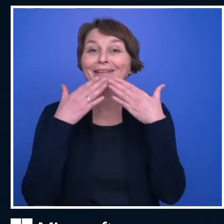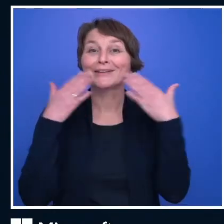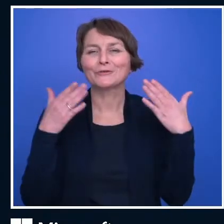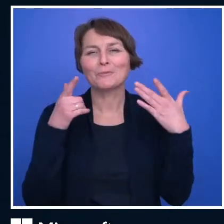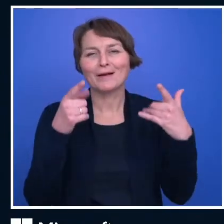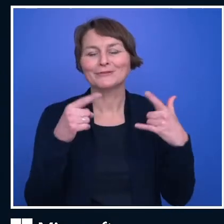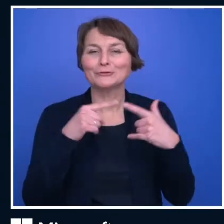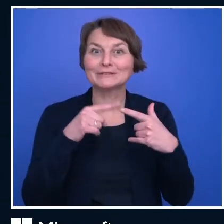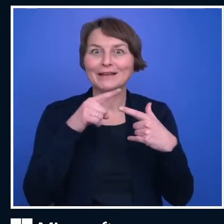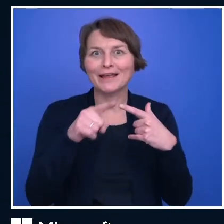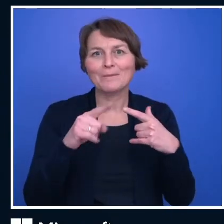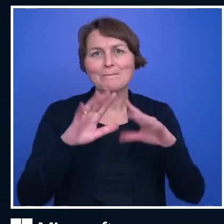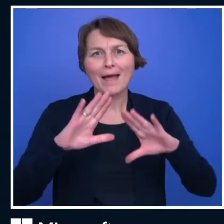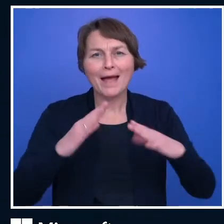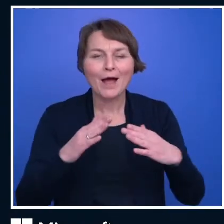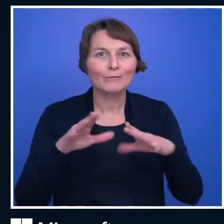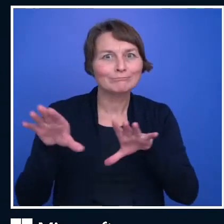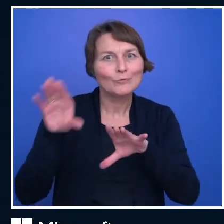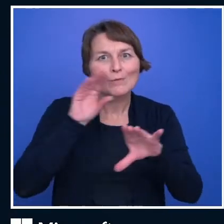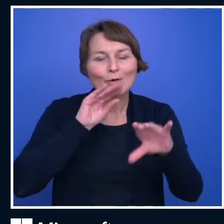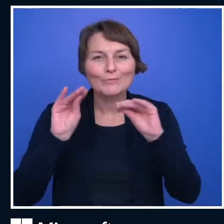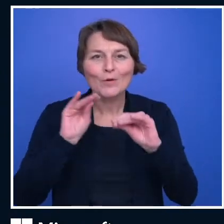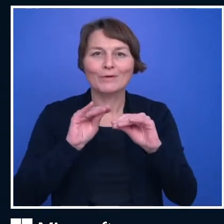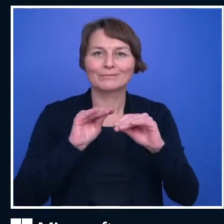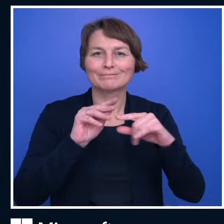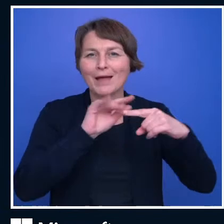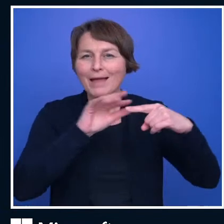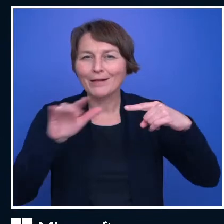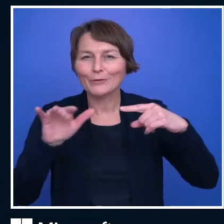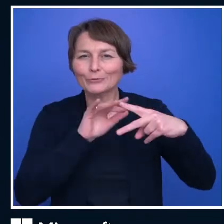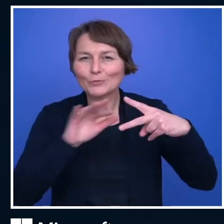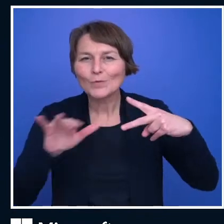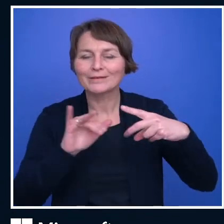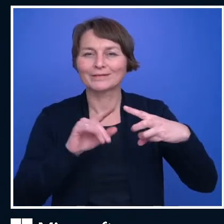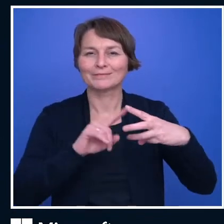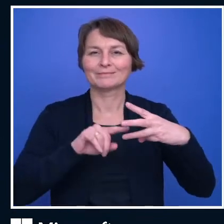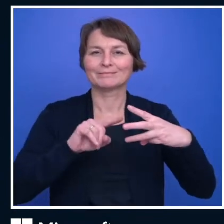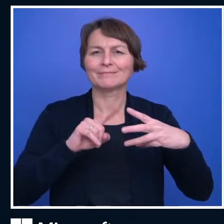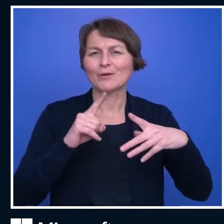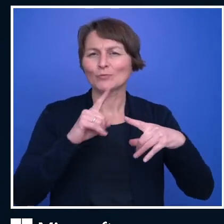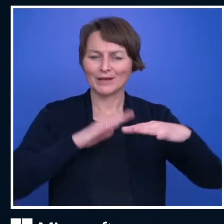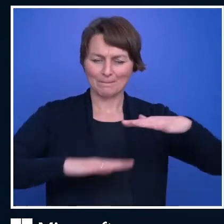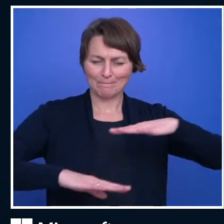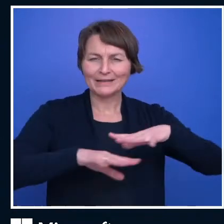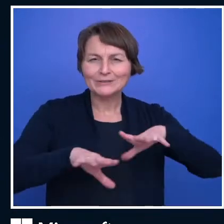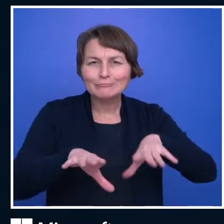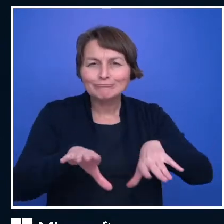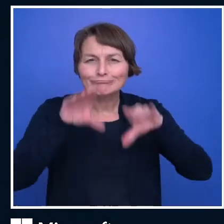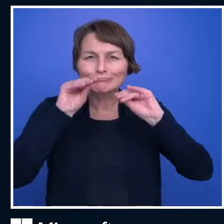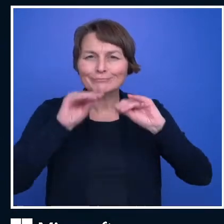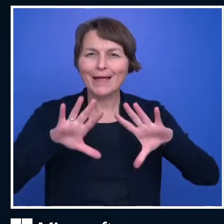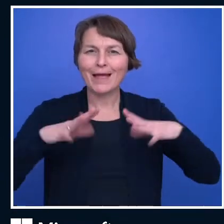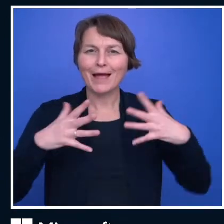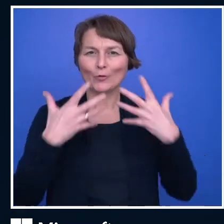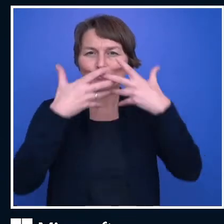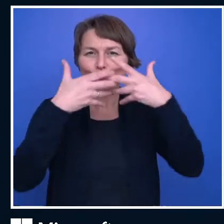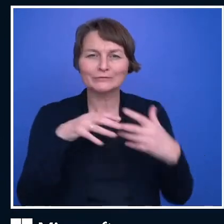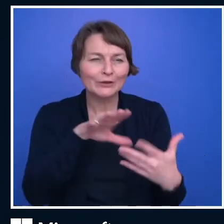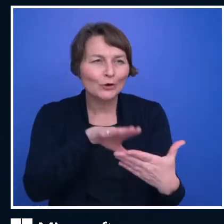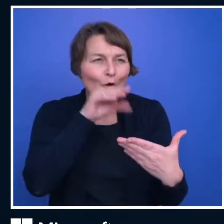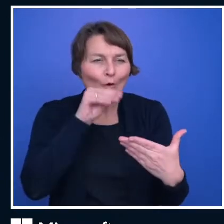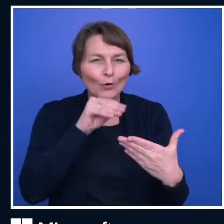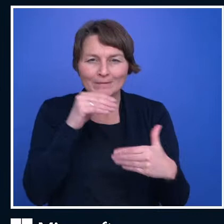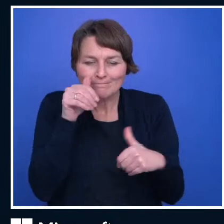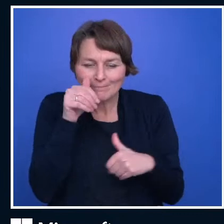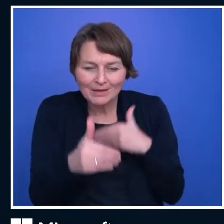algorithms, because that's exactly what we started this conference from the basics of machine learning algorithms. I think just one more